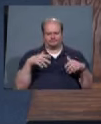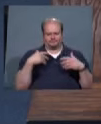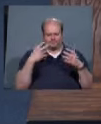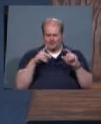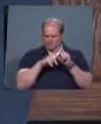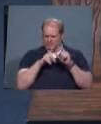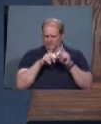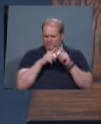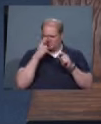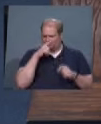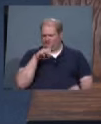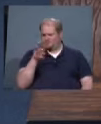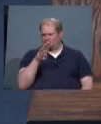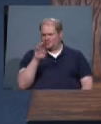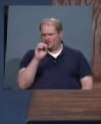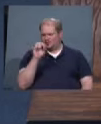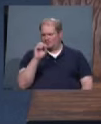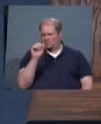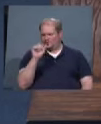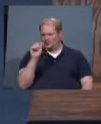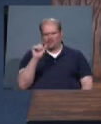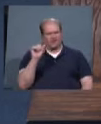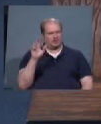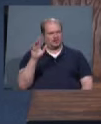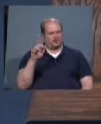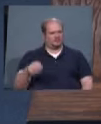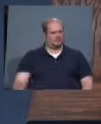what's the word for the BOA,